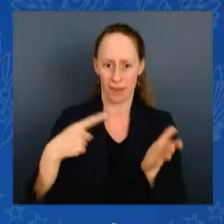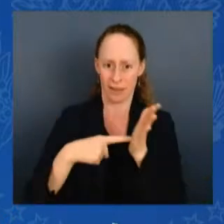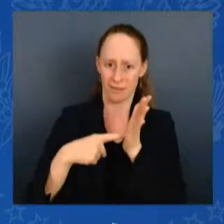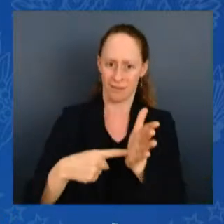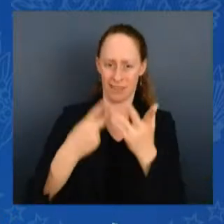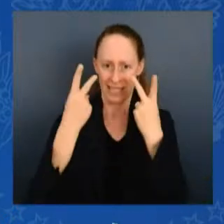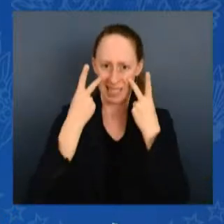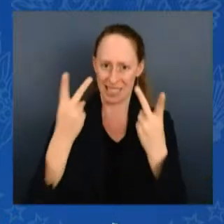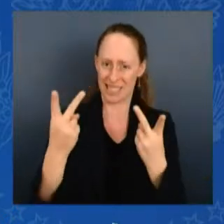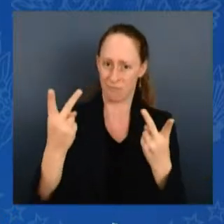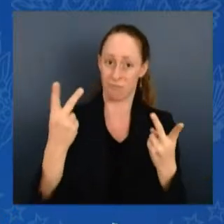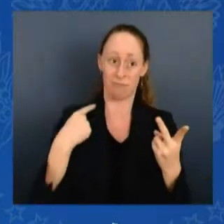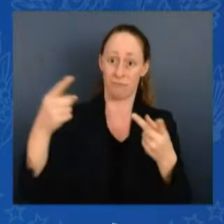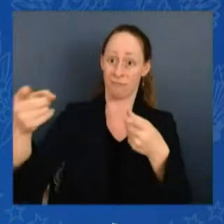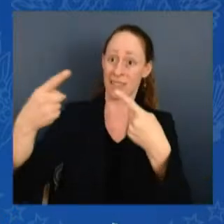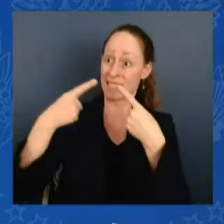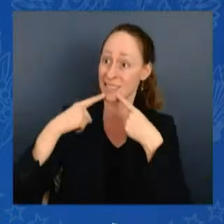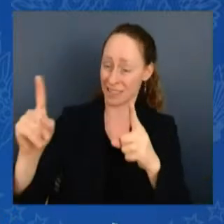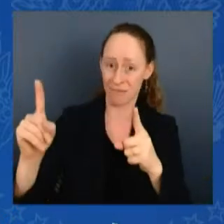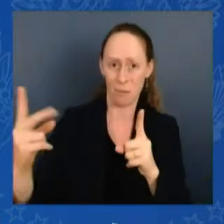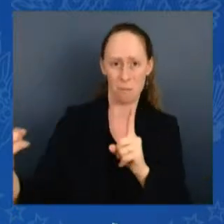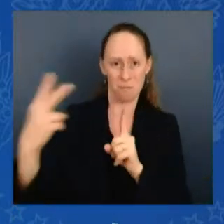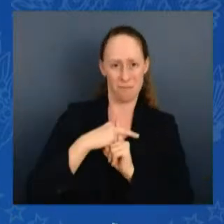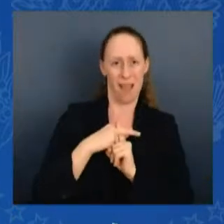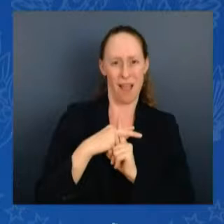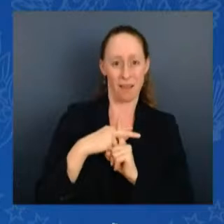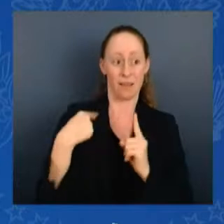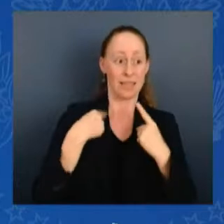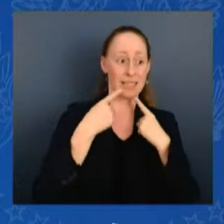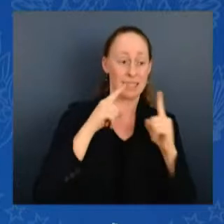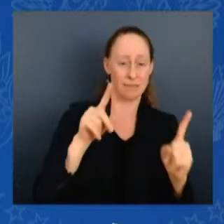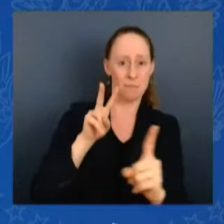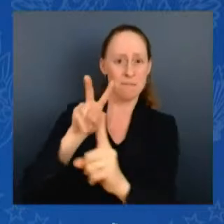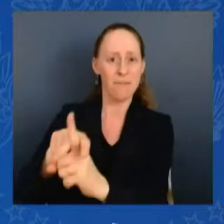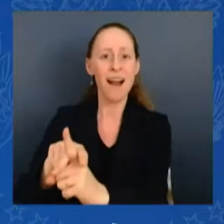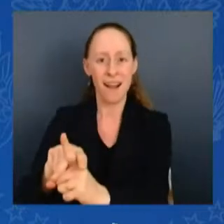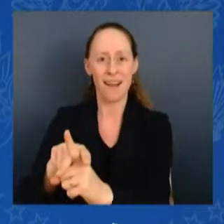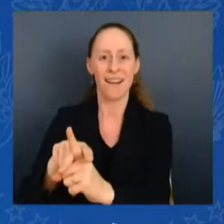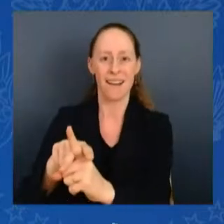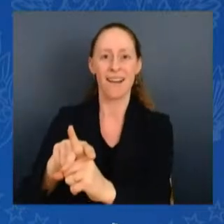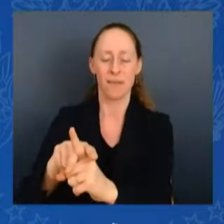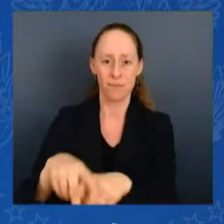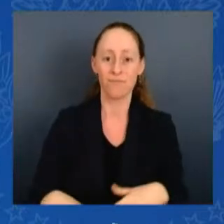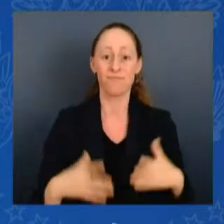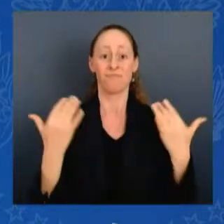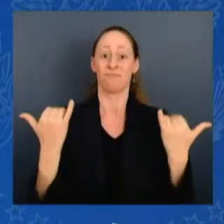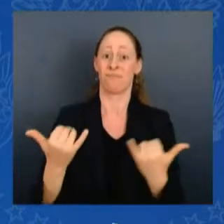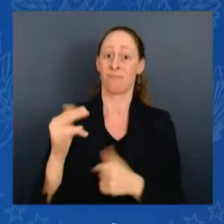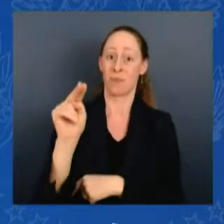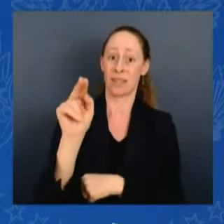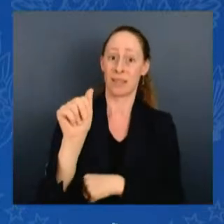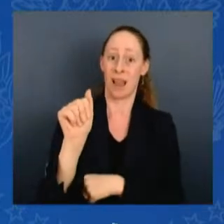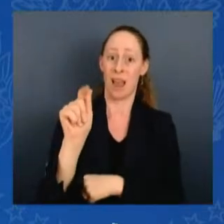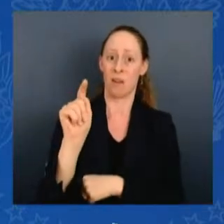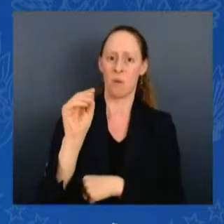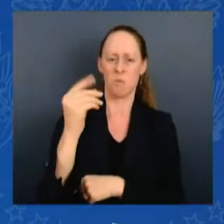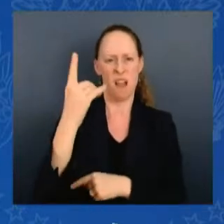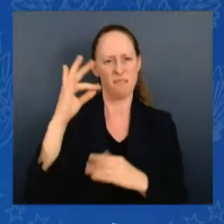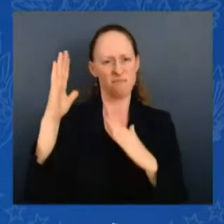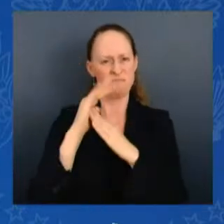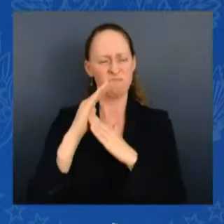Today, NATO is more powerful than ever, 32 nations strong. For